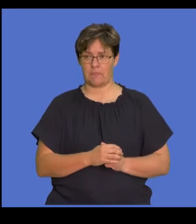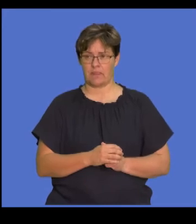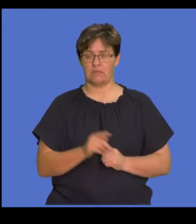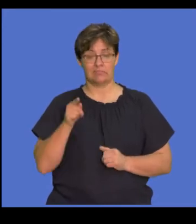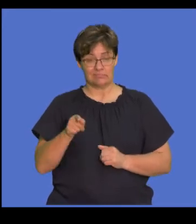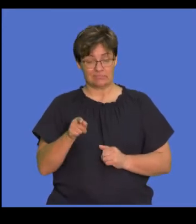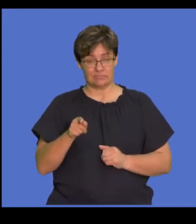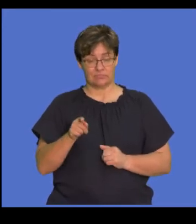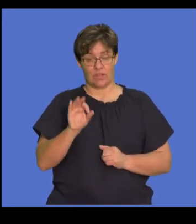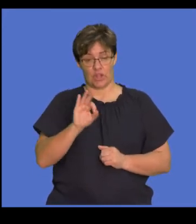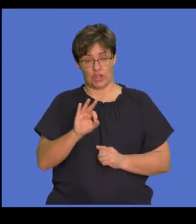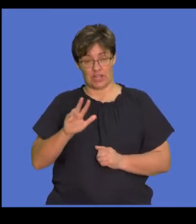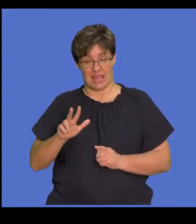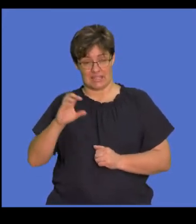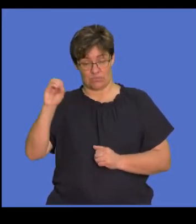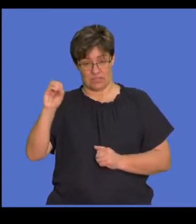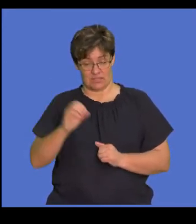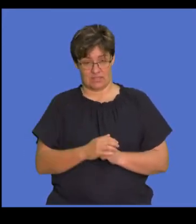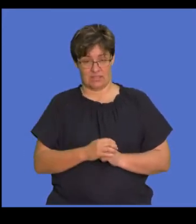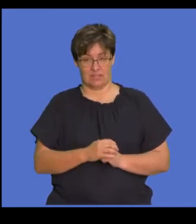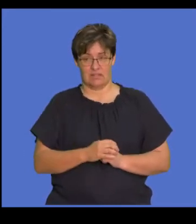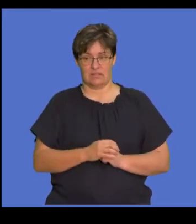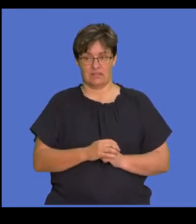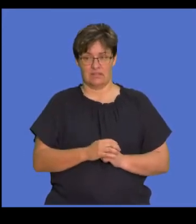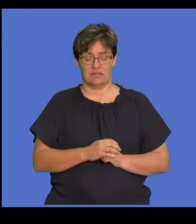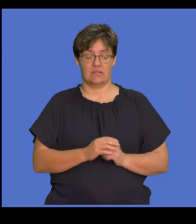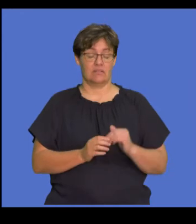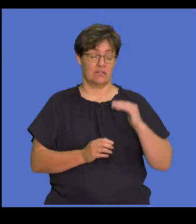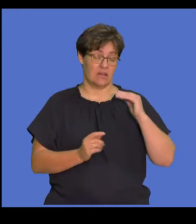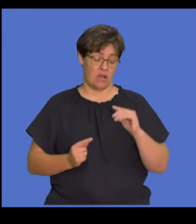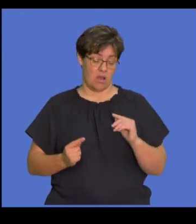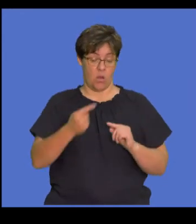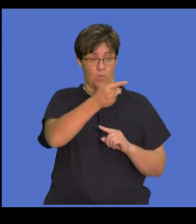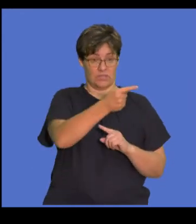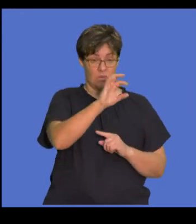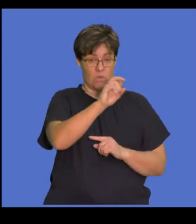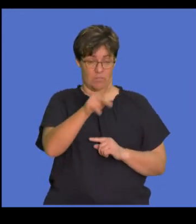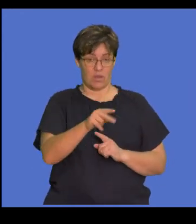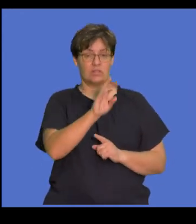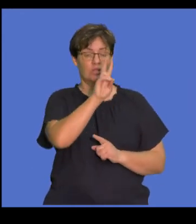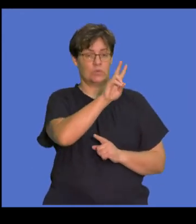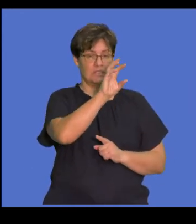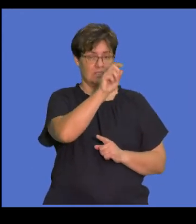an angle there which is 38 degrees. I have the side opposite which is